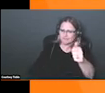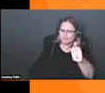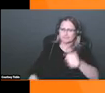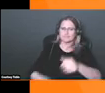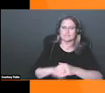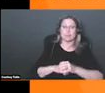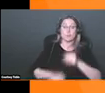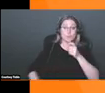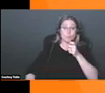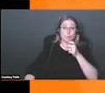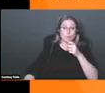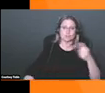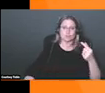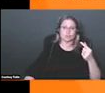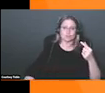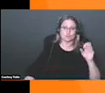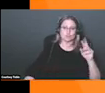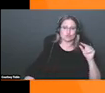if